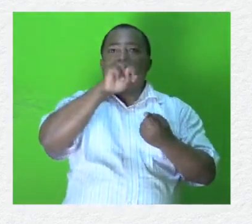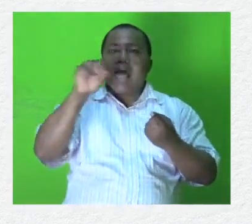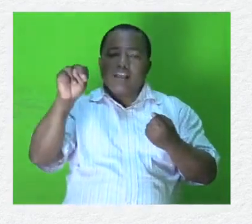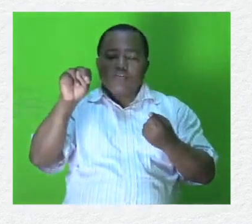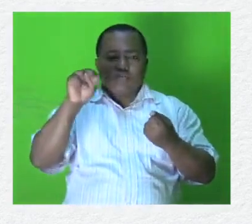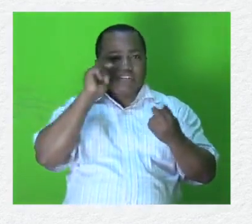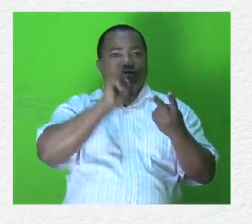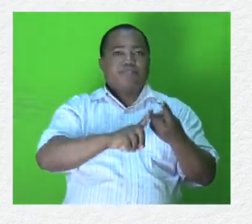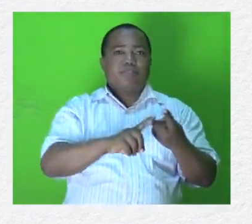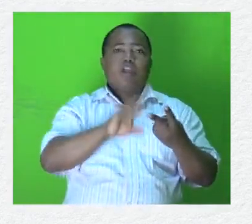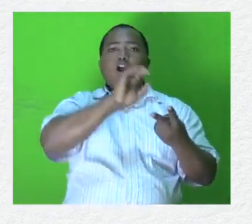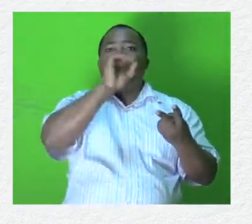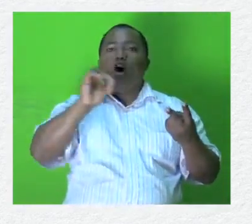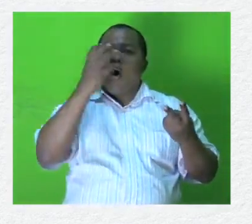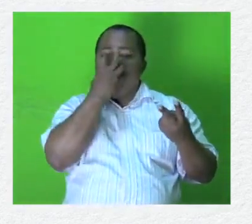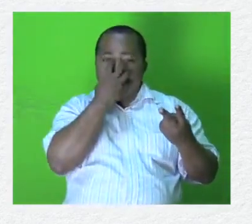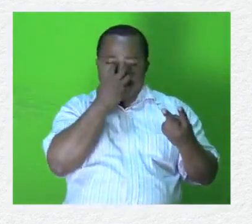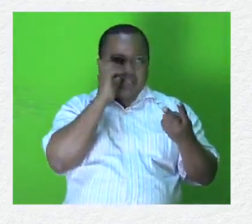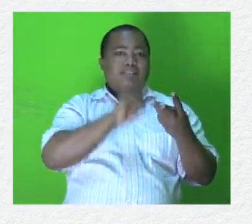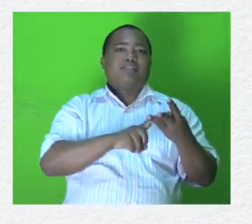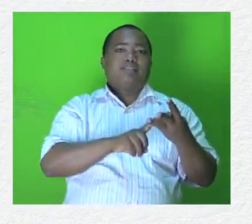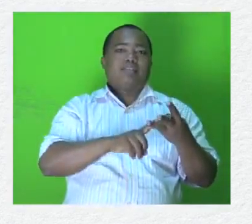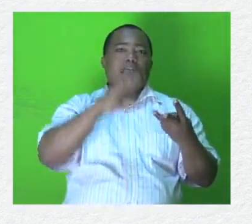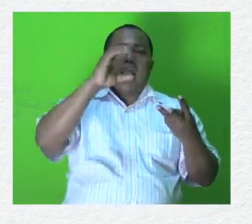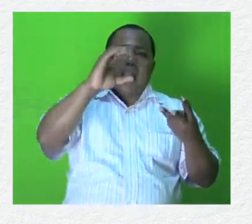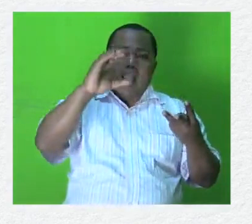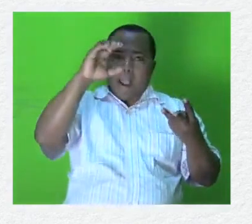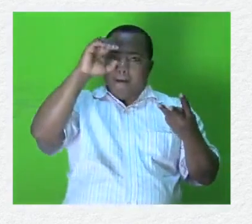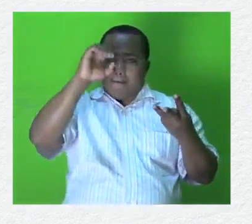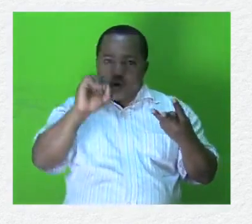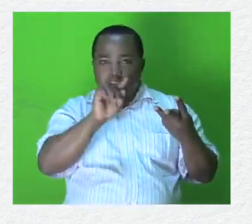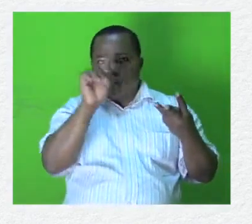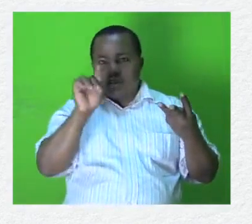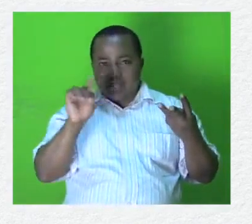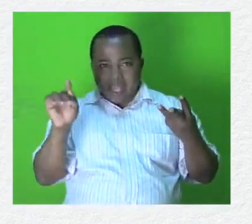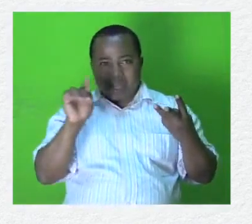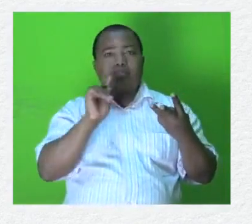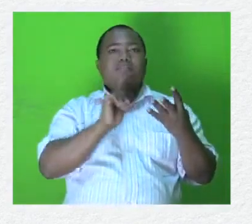nitrogen, oxygen, carbon dioxide.